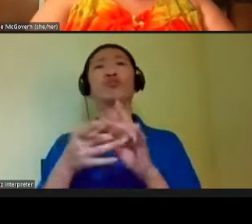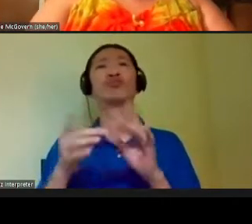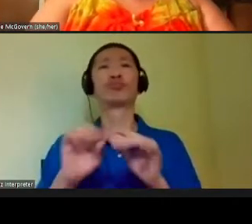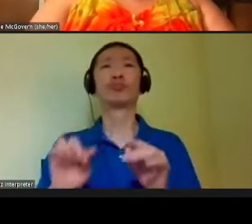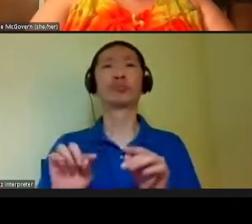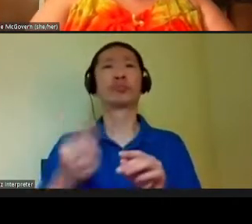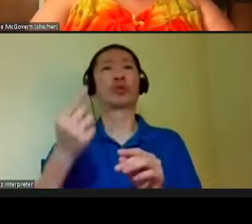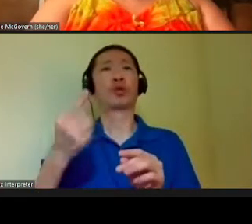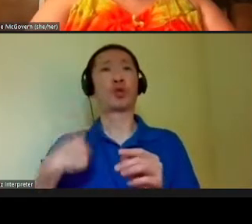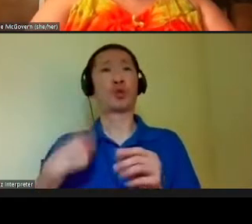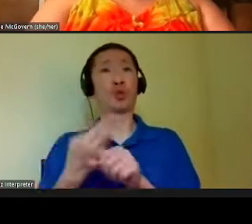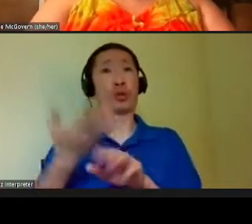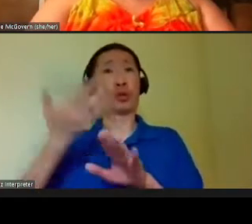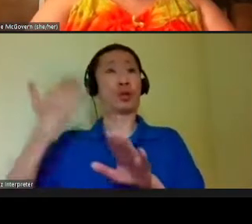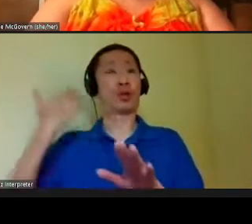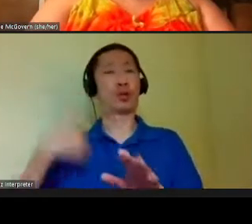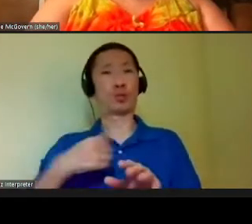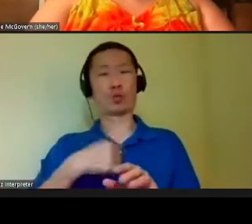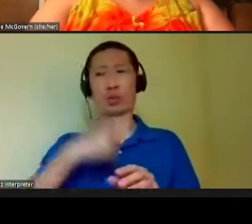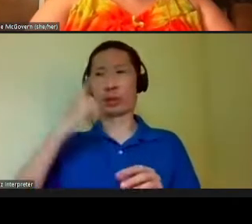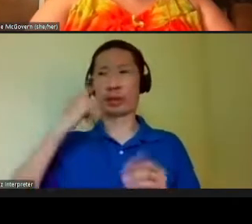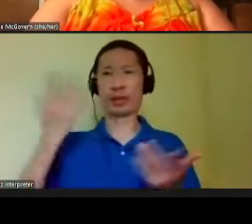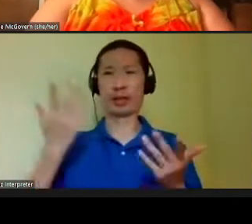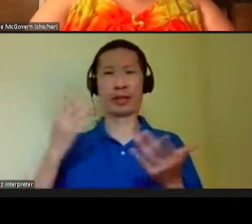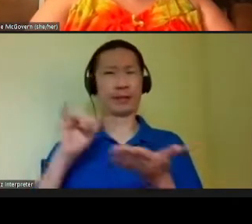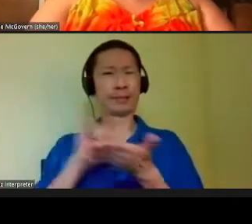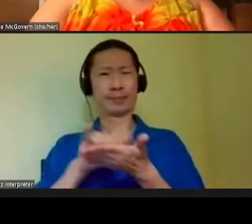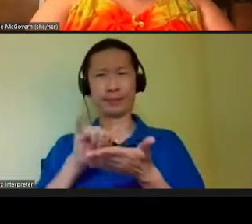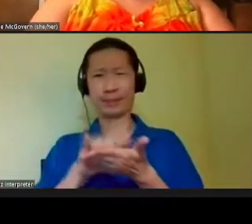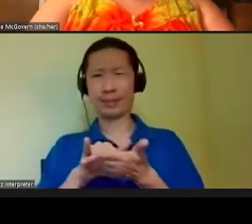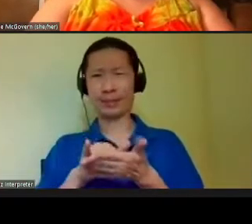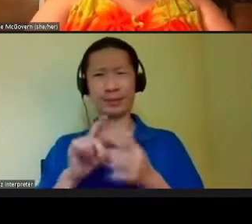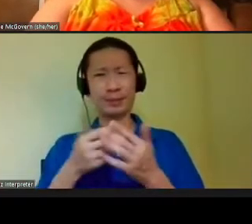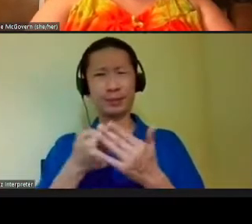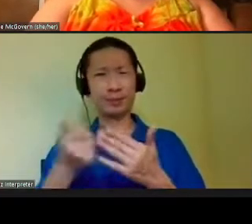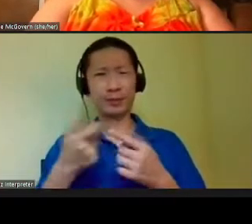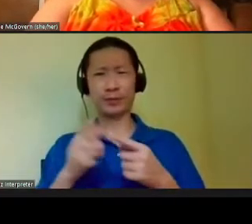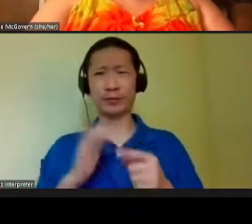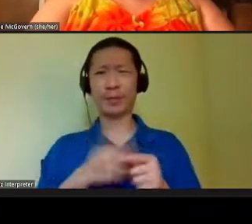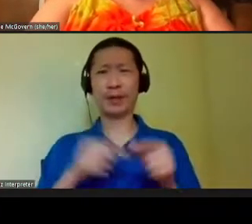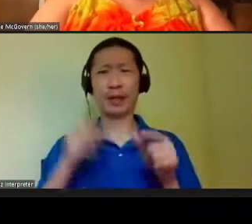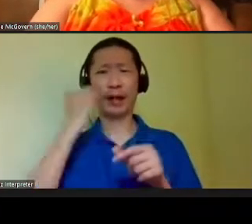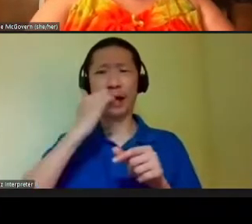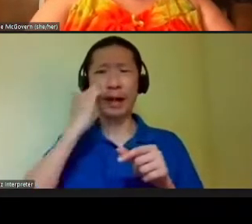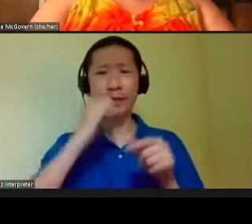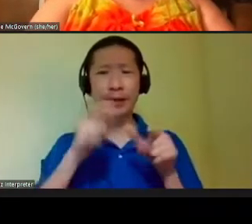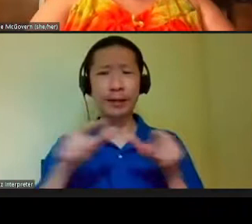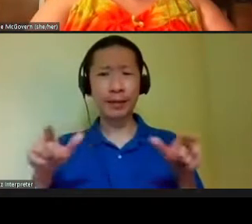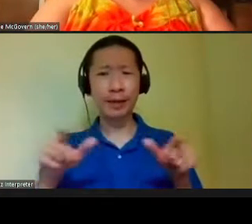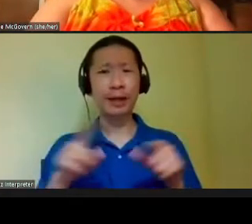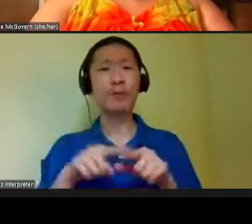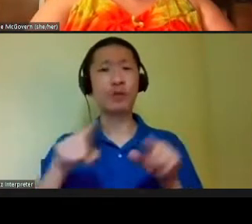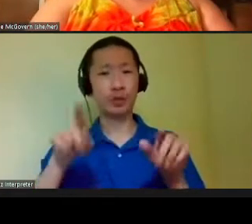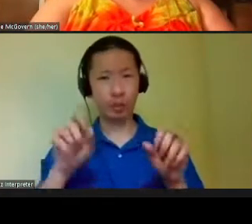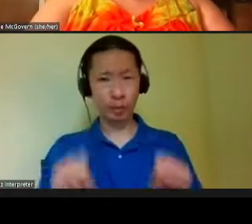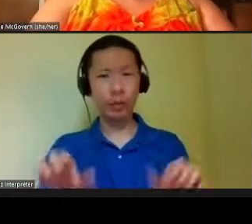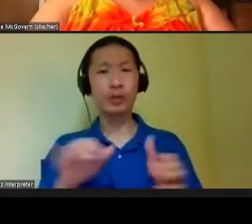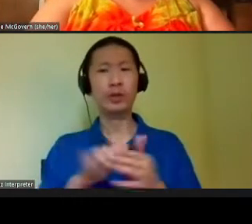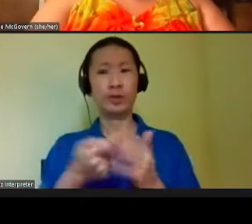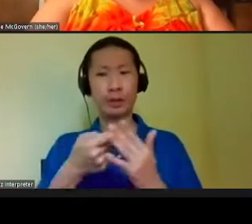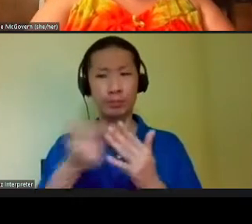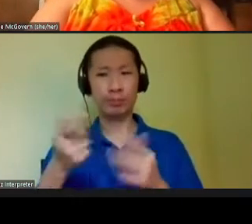at the time seemed impossible to remove from our language, but you were able to do that.